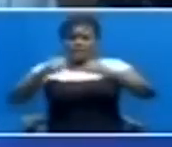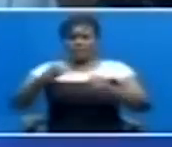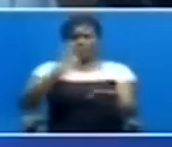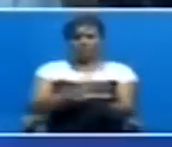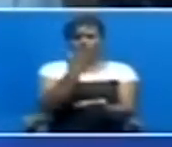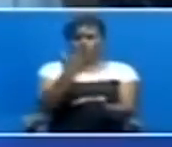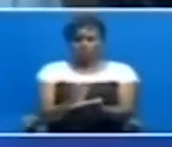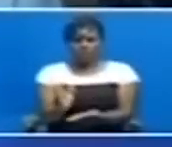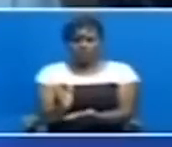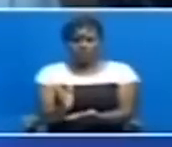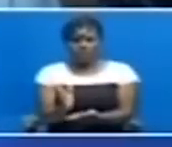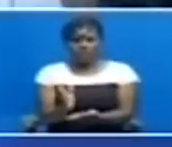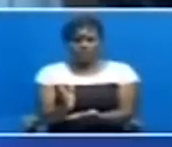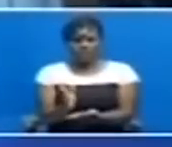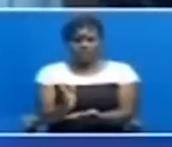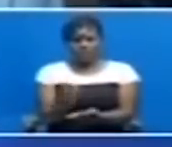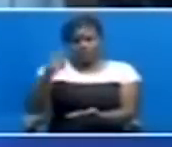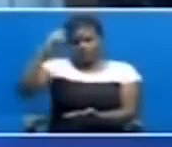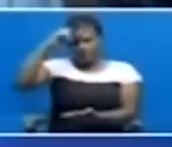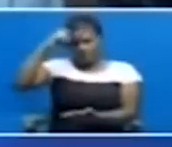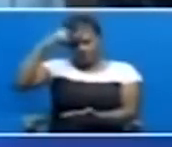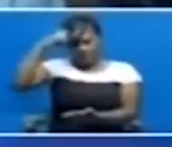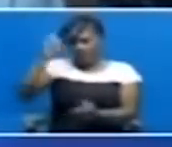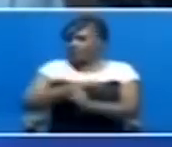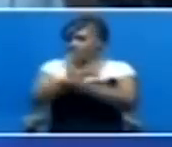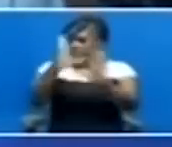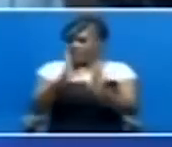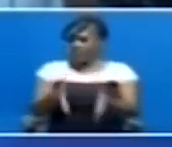and in a sober manner, because